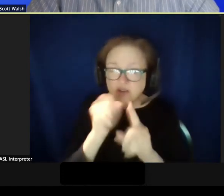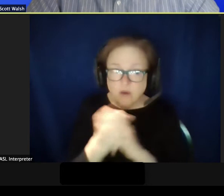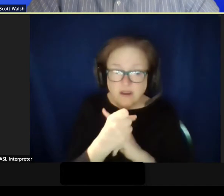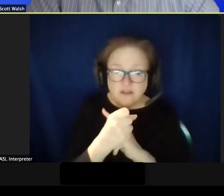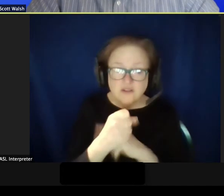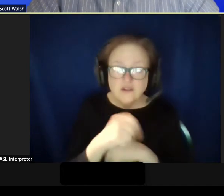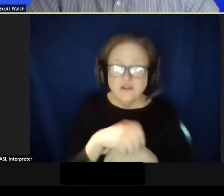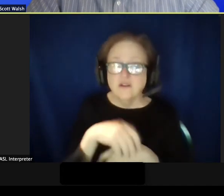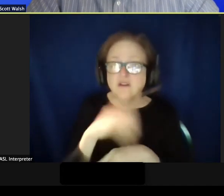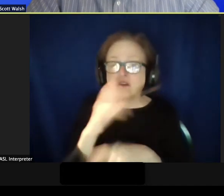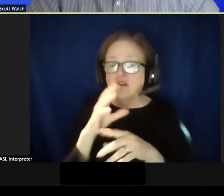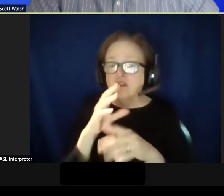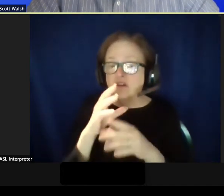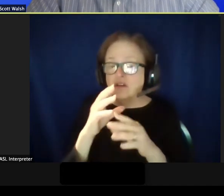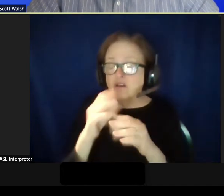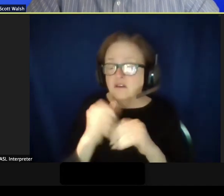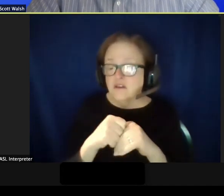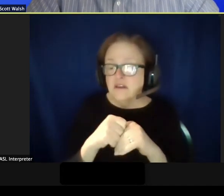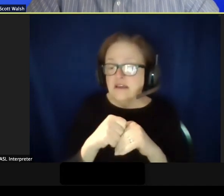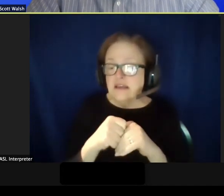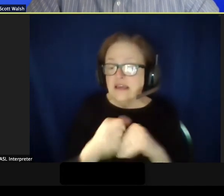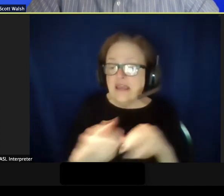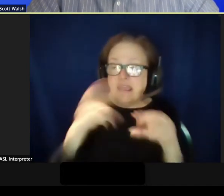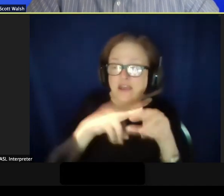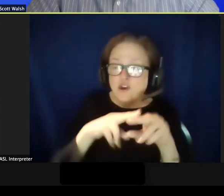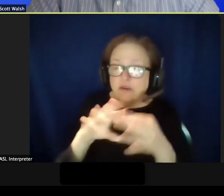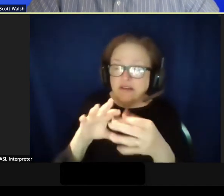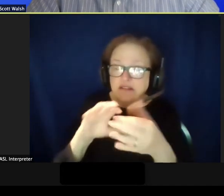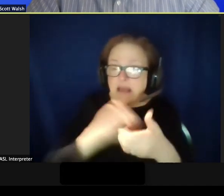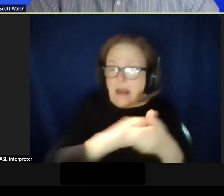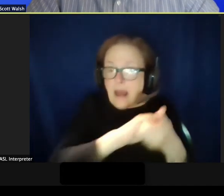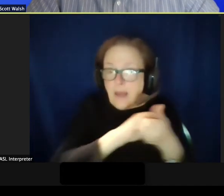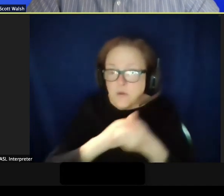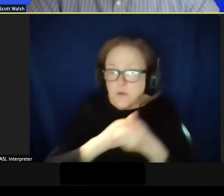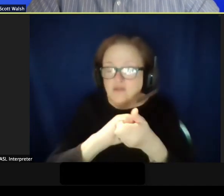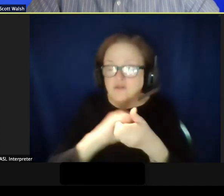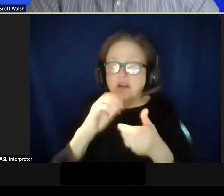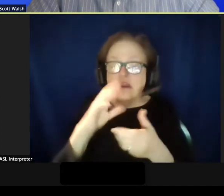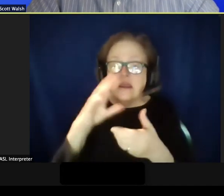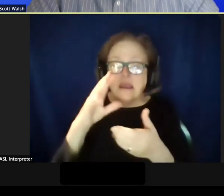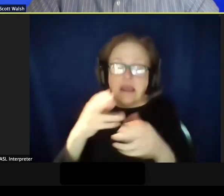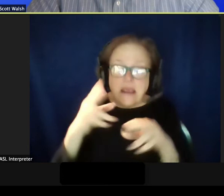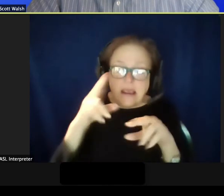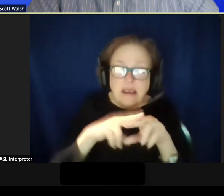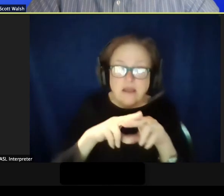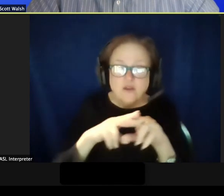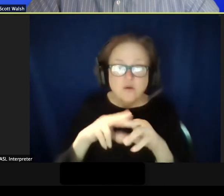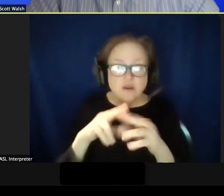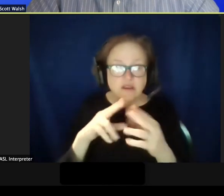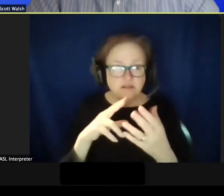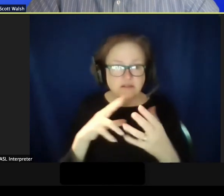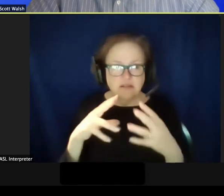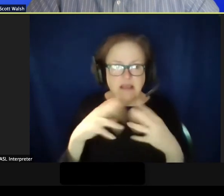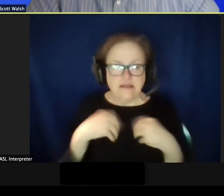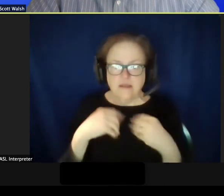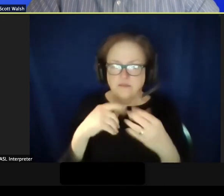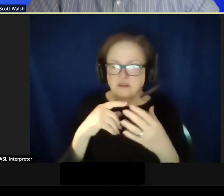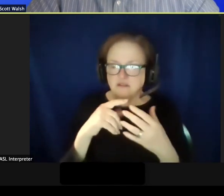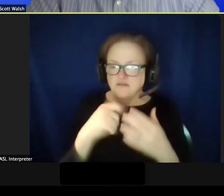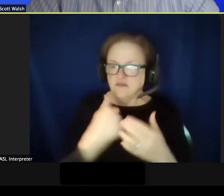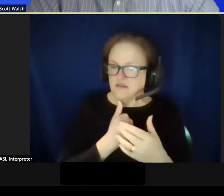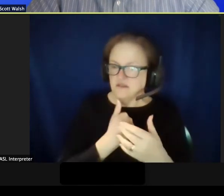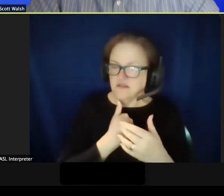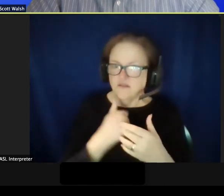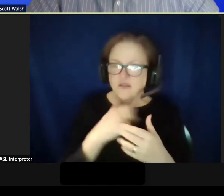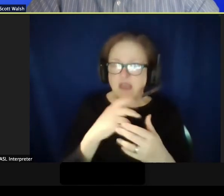participant buy-in, increases collaboration, and gains the trust of Deaf people. It also contributes